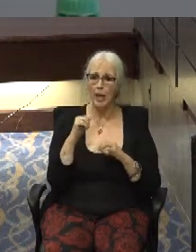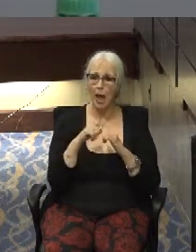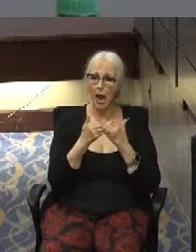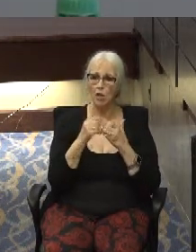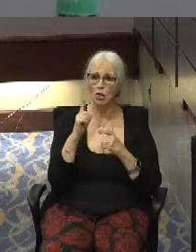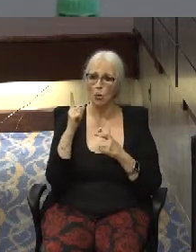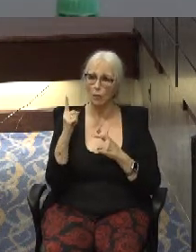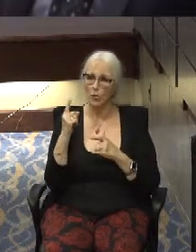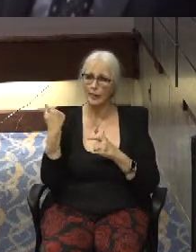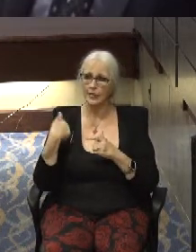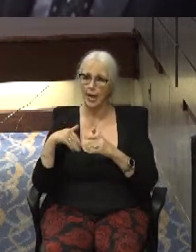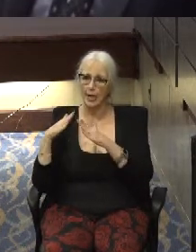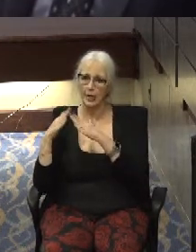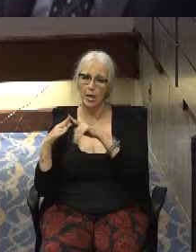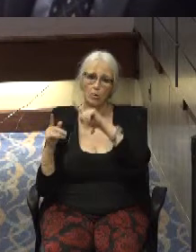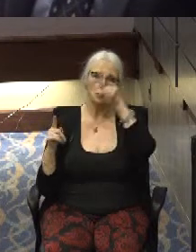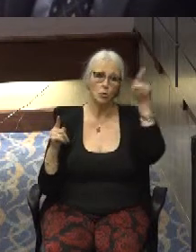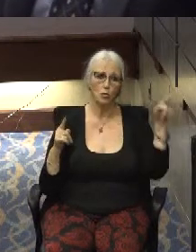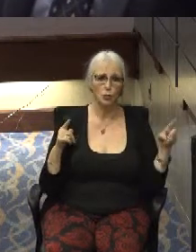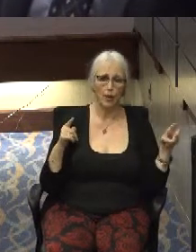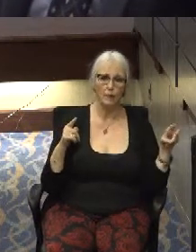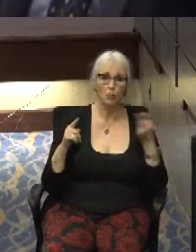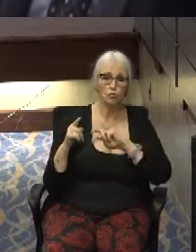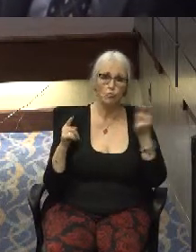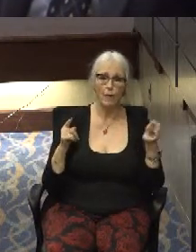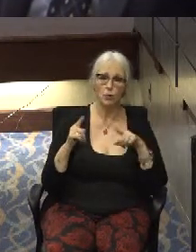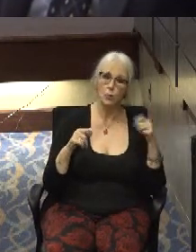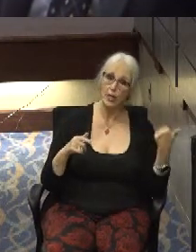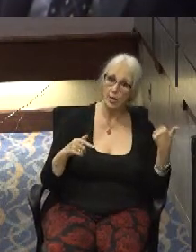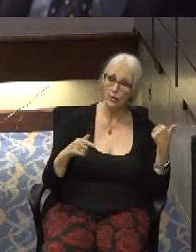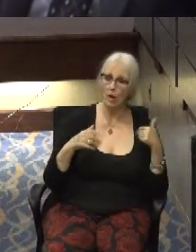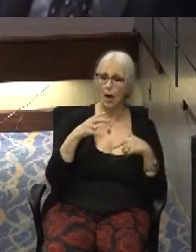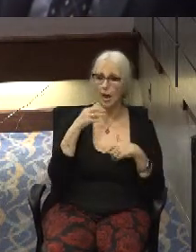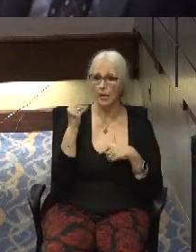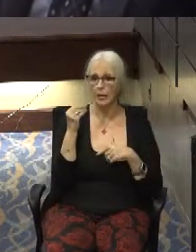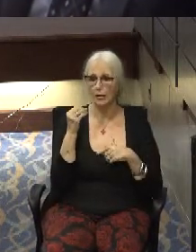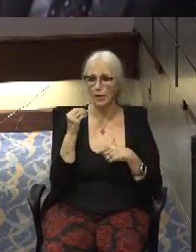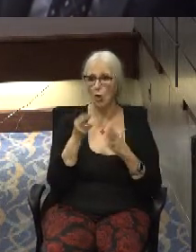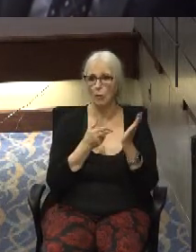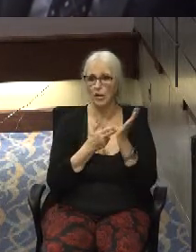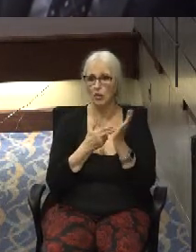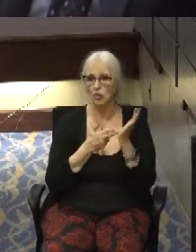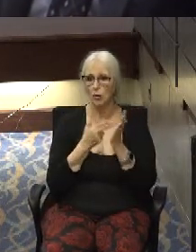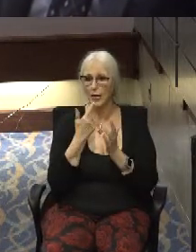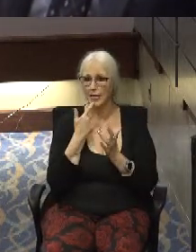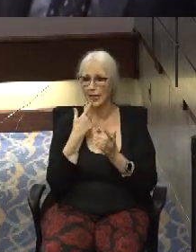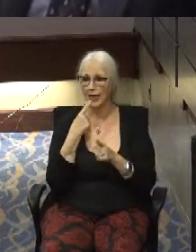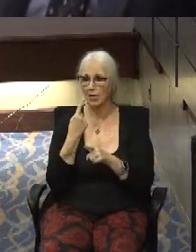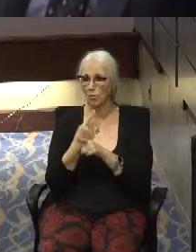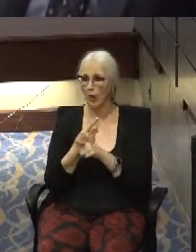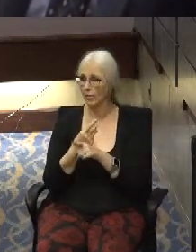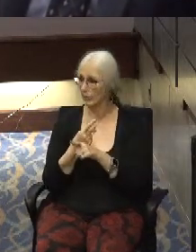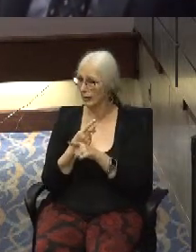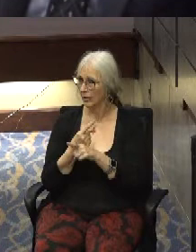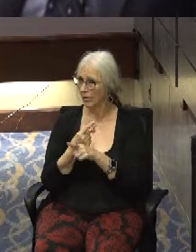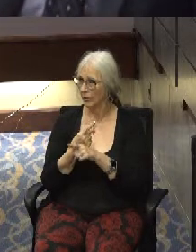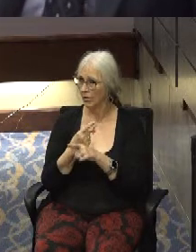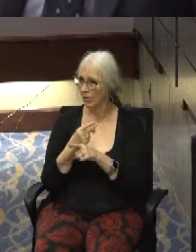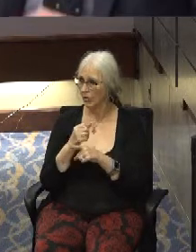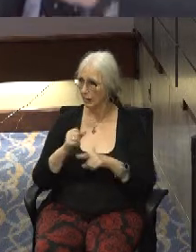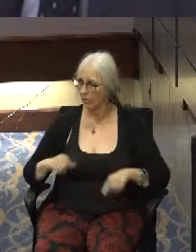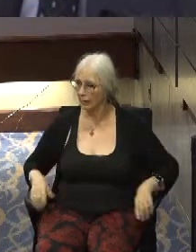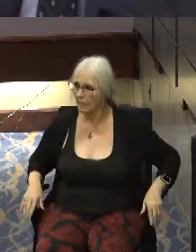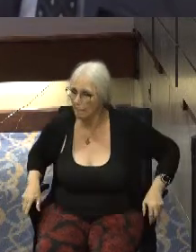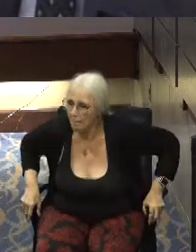side of town to the other. And the delta, I guess I'm going to make sure I'm reading this right again. If you go back to that page, we're